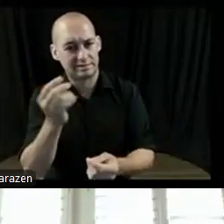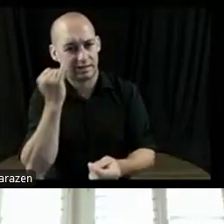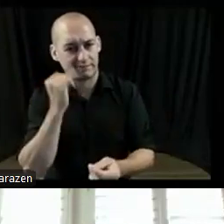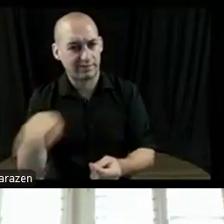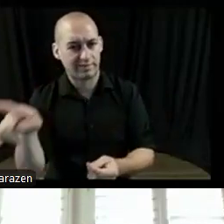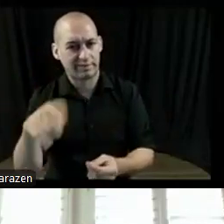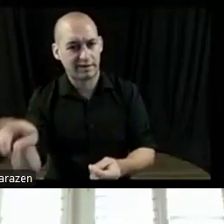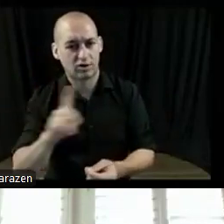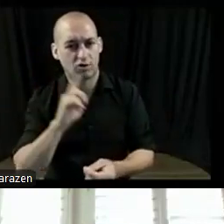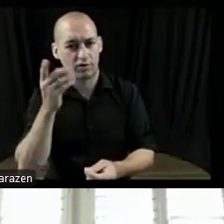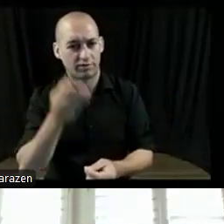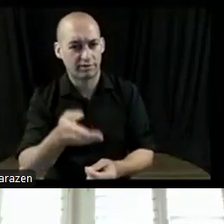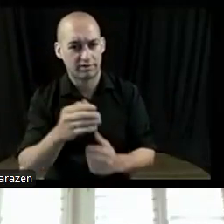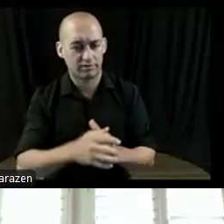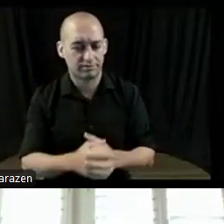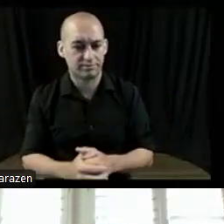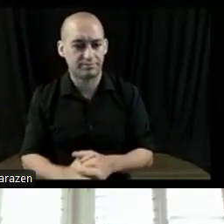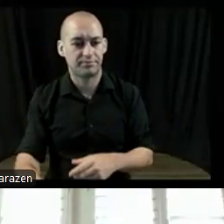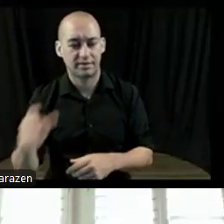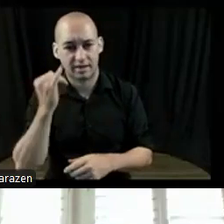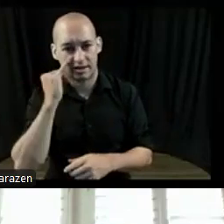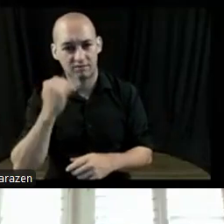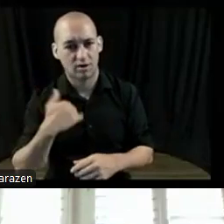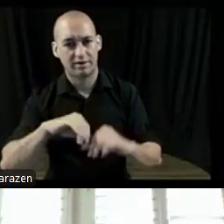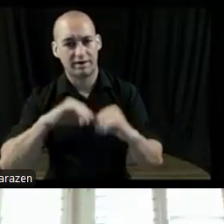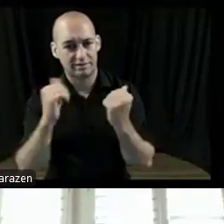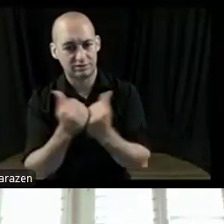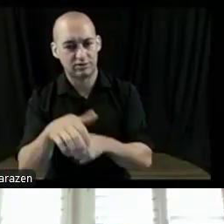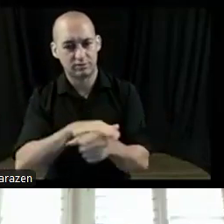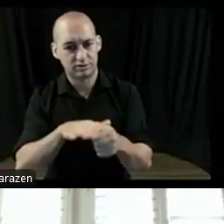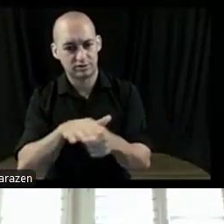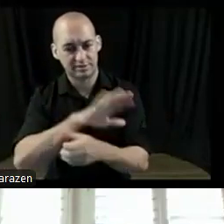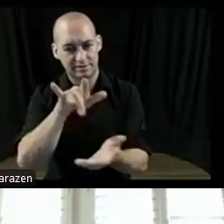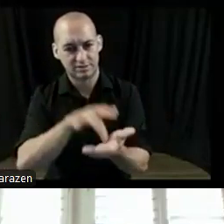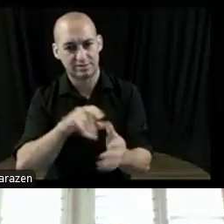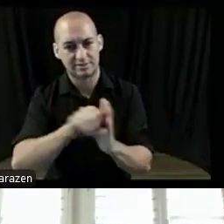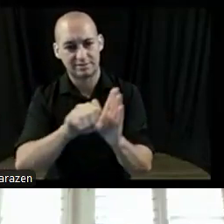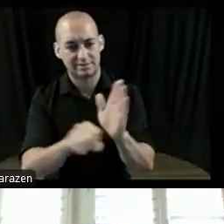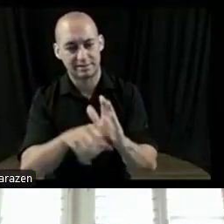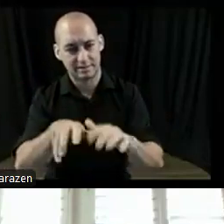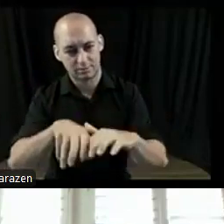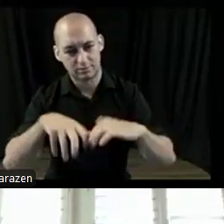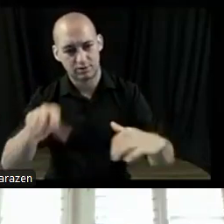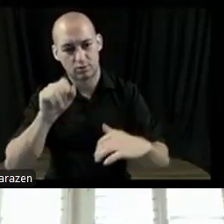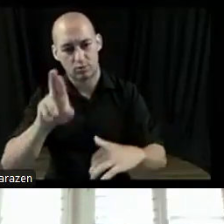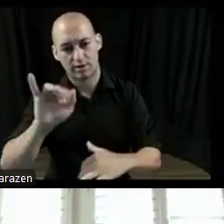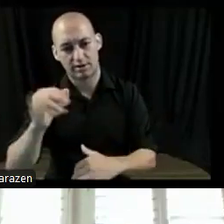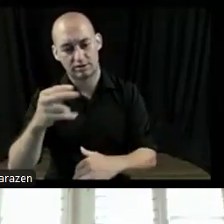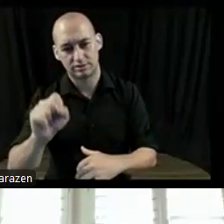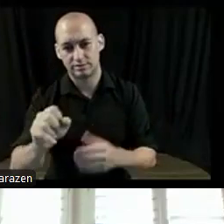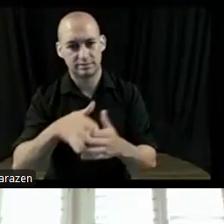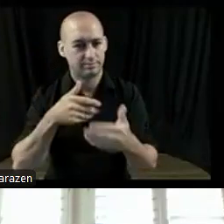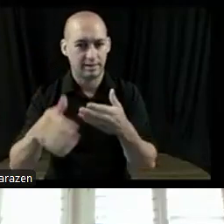And so if you have an agency like the regional centers or state council, or it could be IHS, whatever it